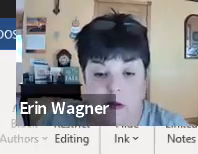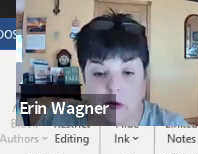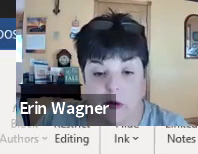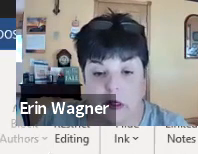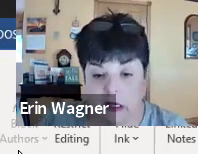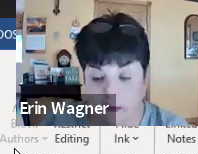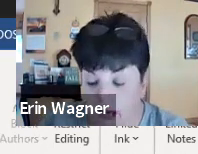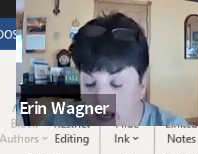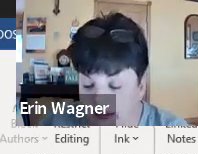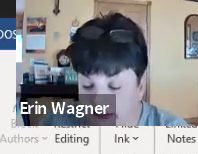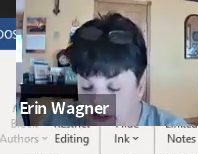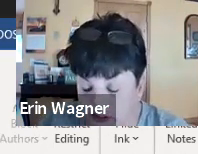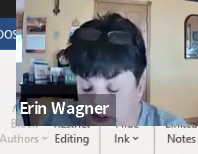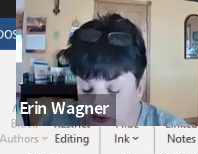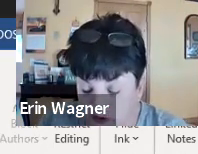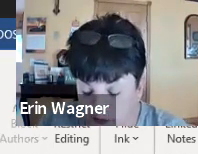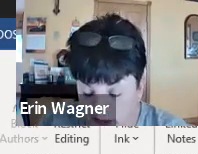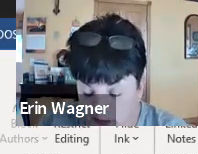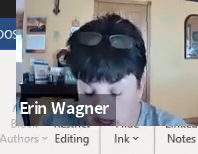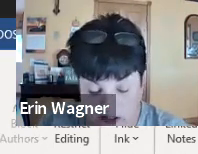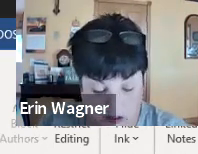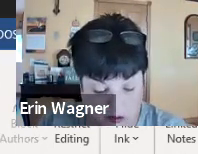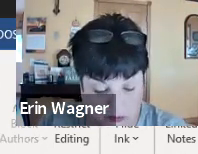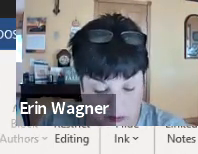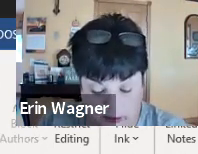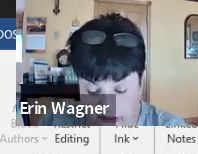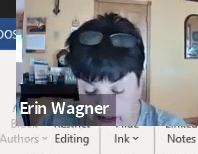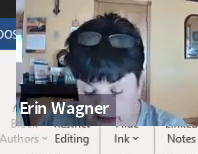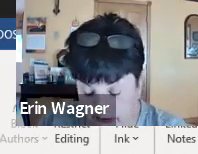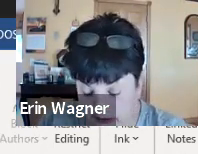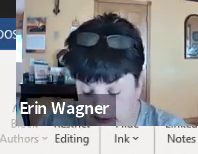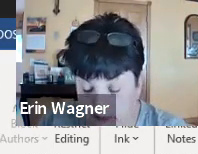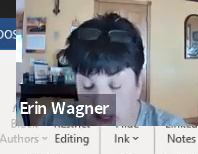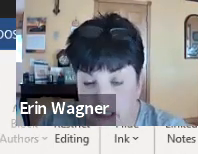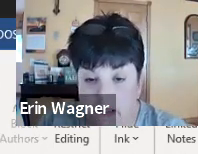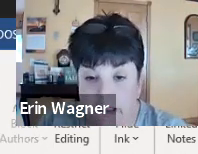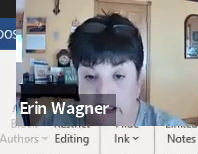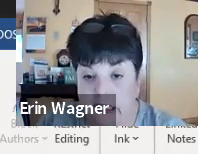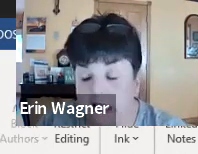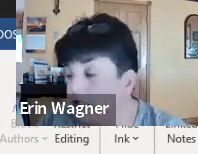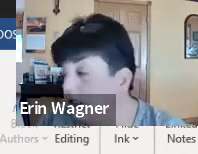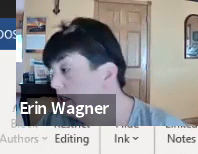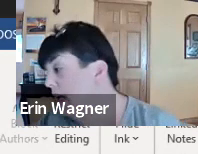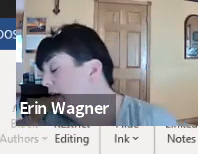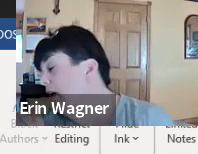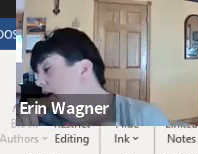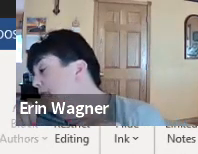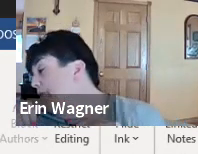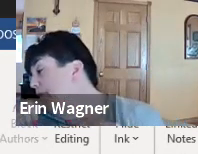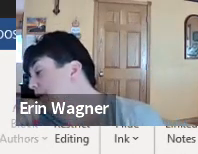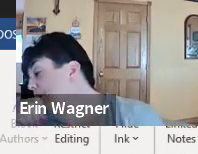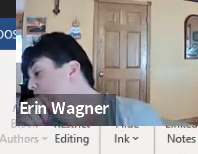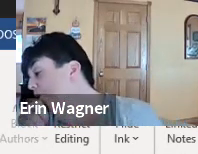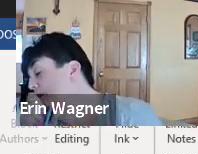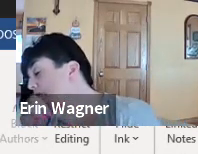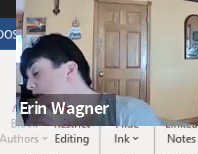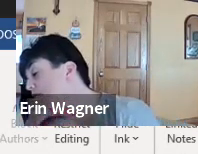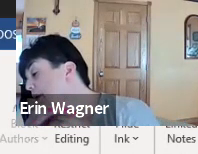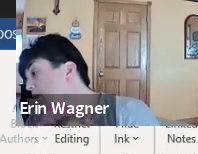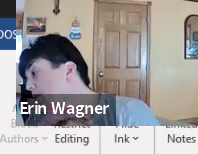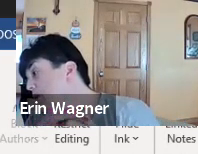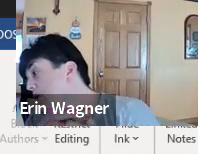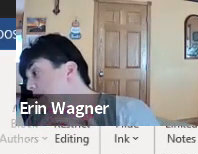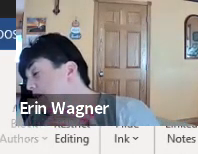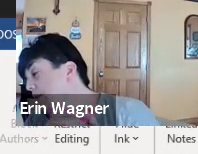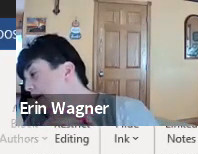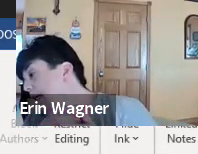If we're going to combine the two, do we want to put under responsibilities that, going